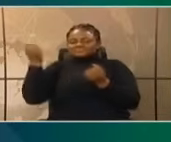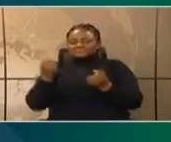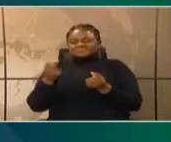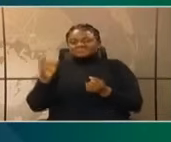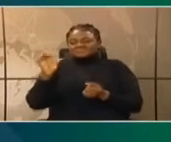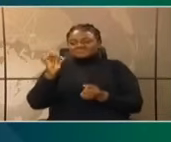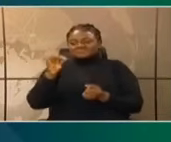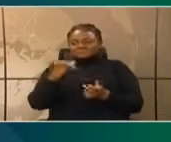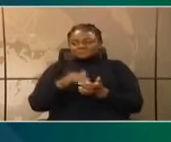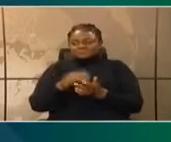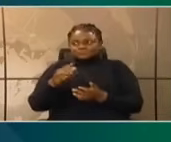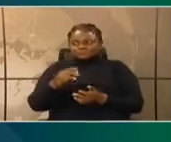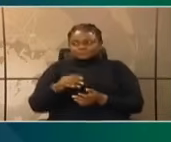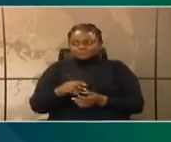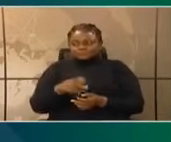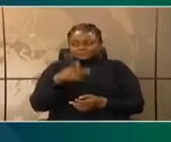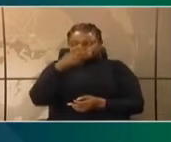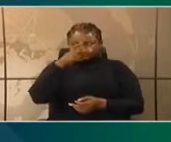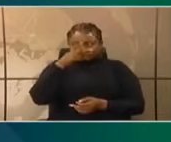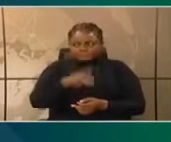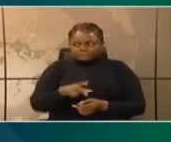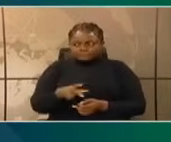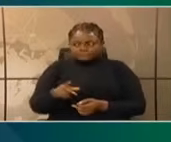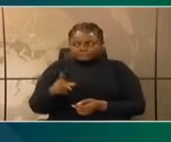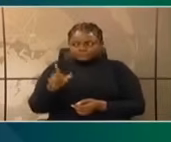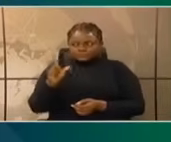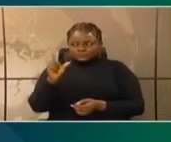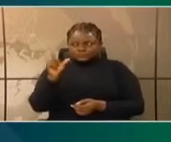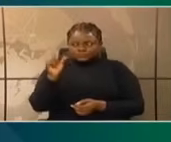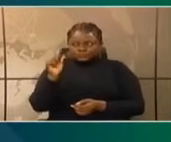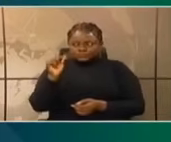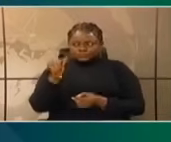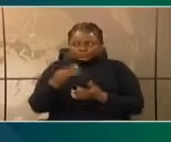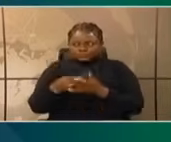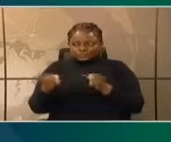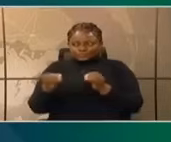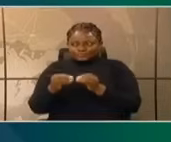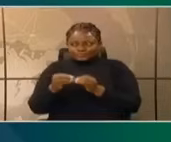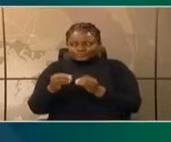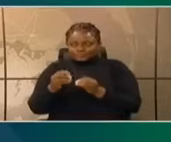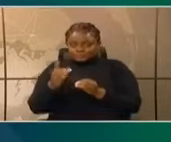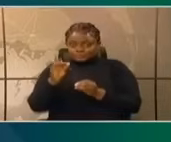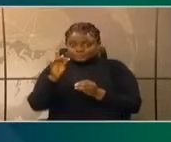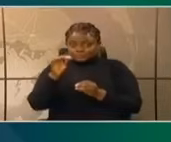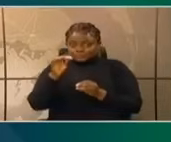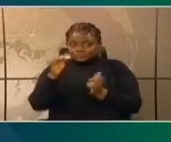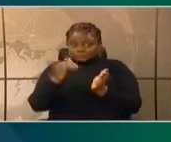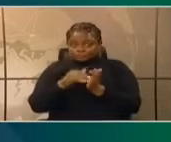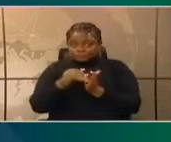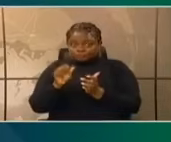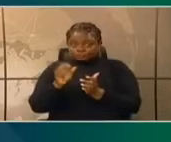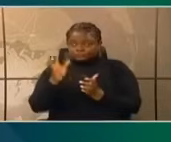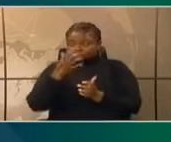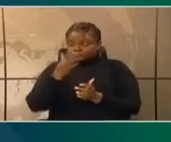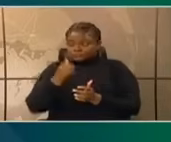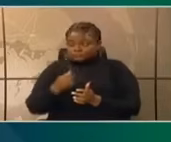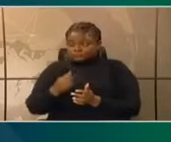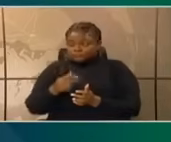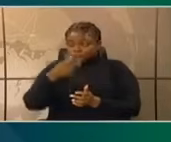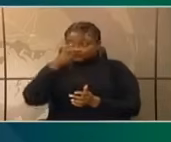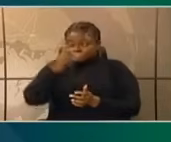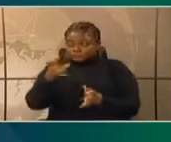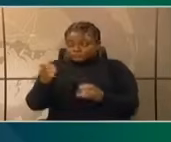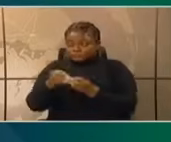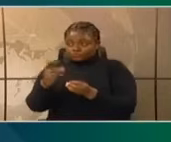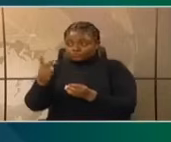Kayenye na 100. Wodi ba kubia ma me $2,000. Pari ka bo sika 2000 times